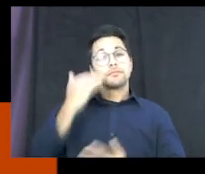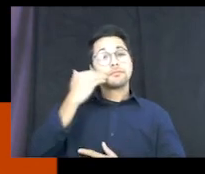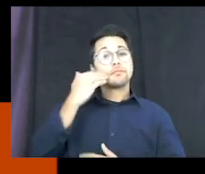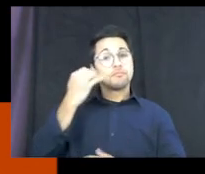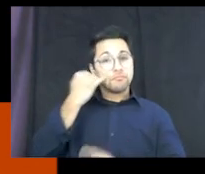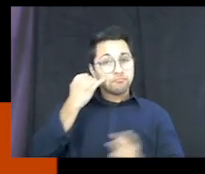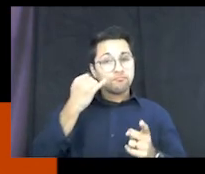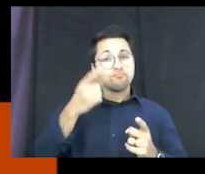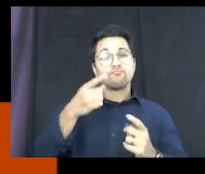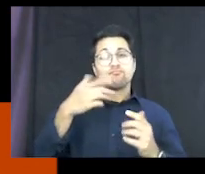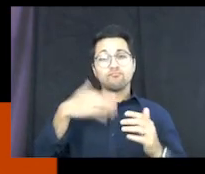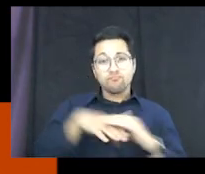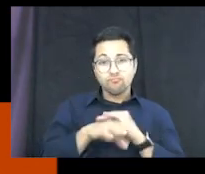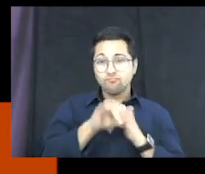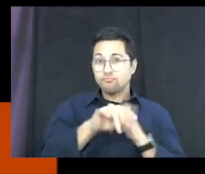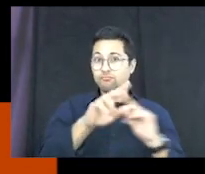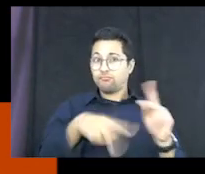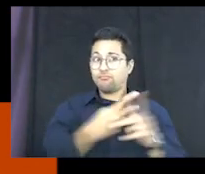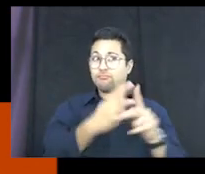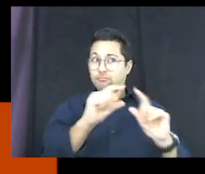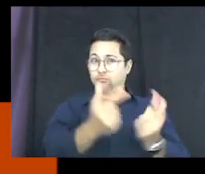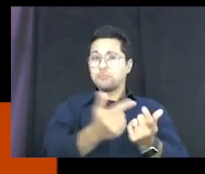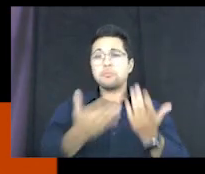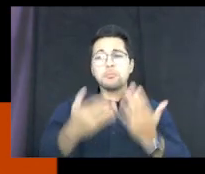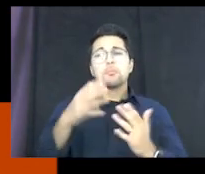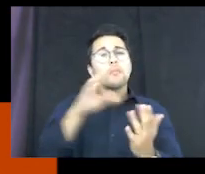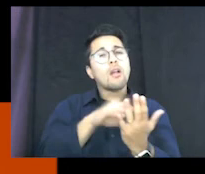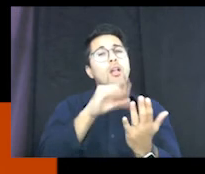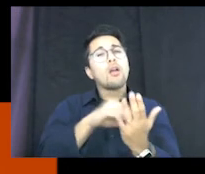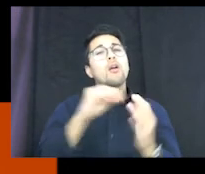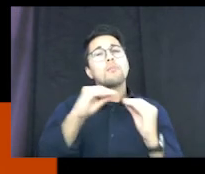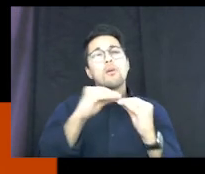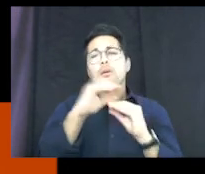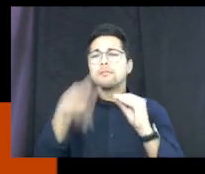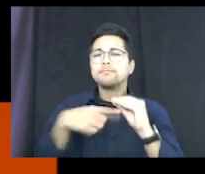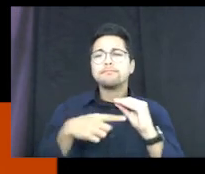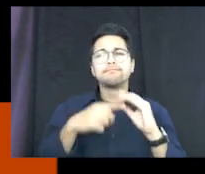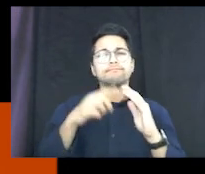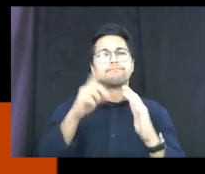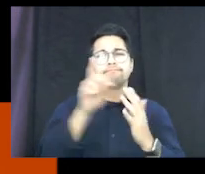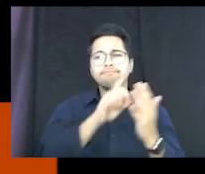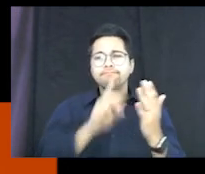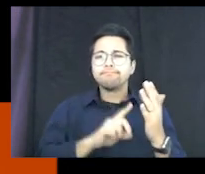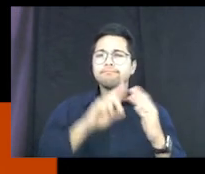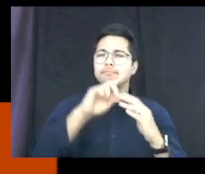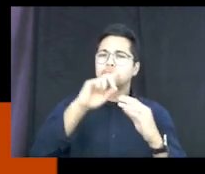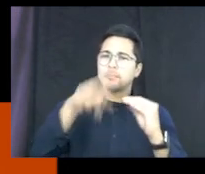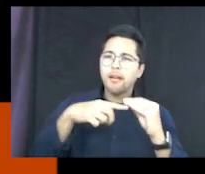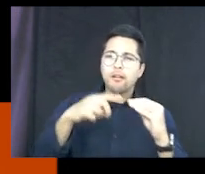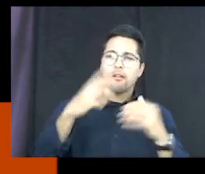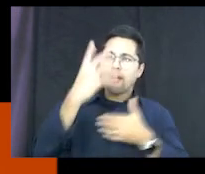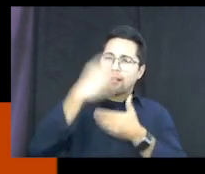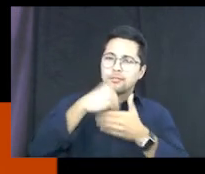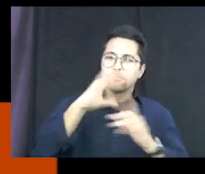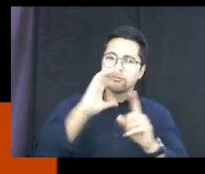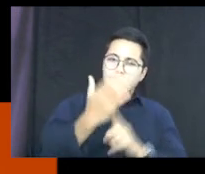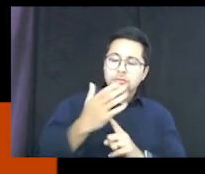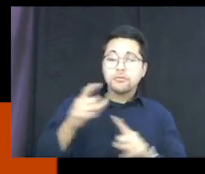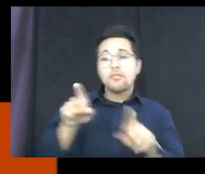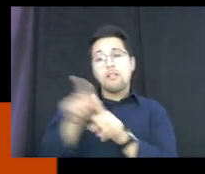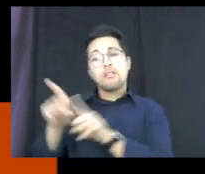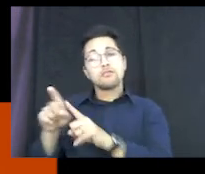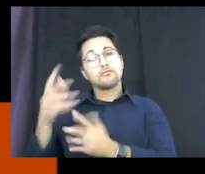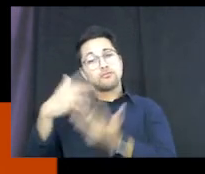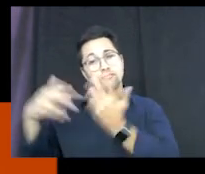in such a group, you may learn more about the dynamics of autistic culture and the social rules